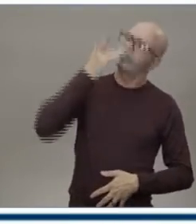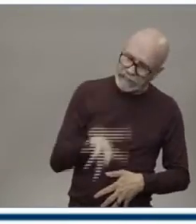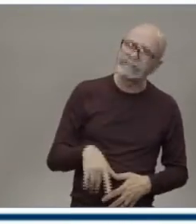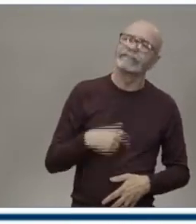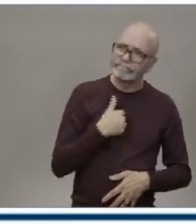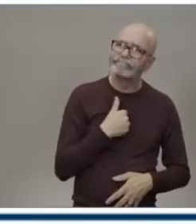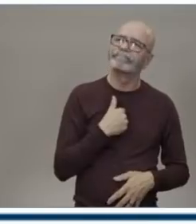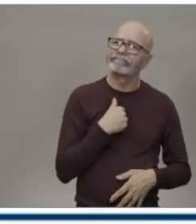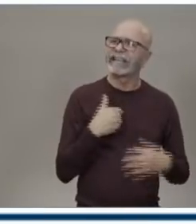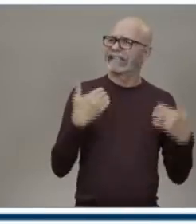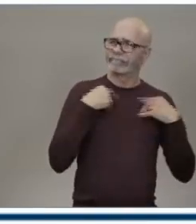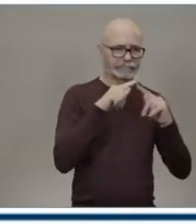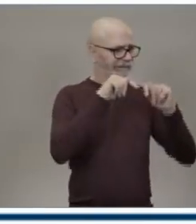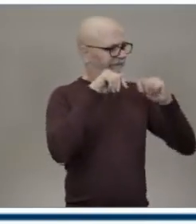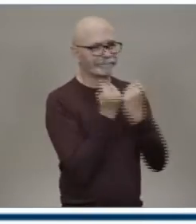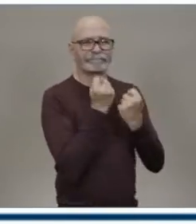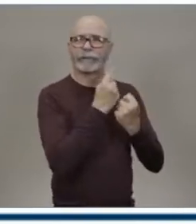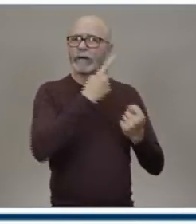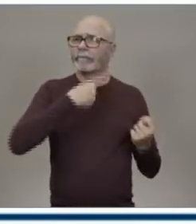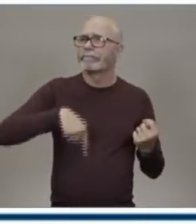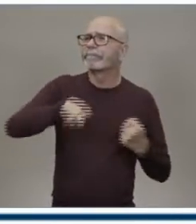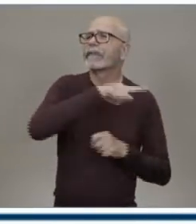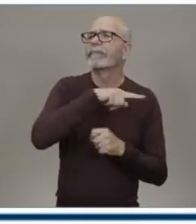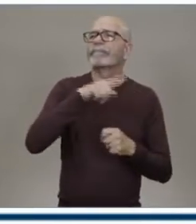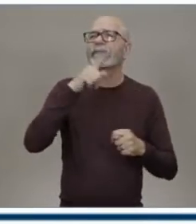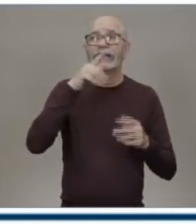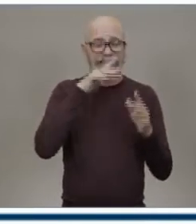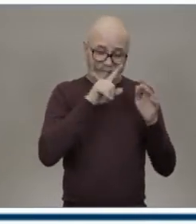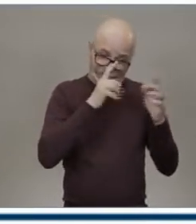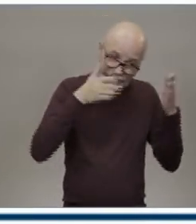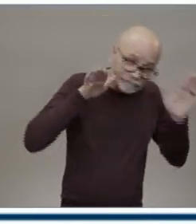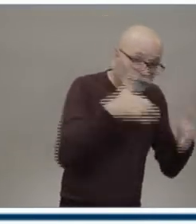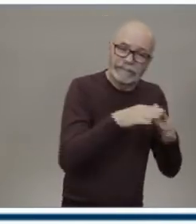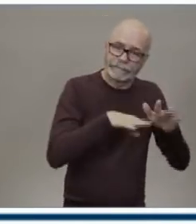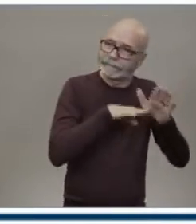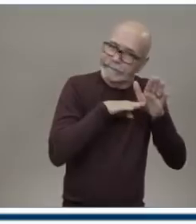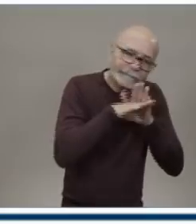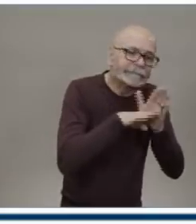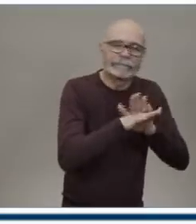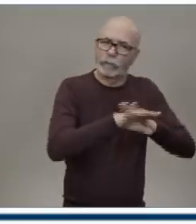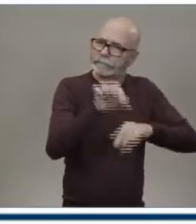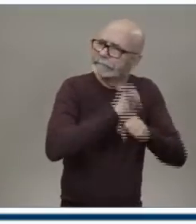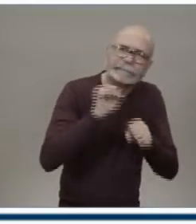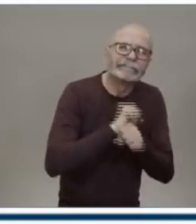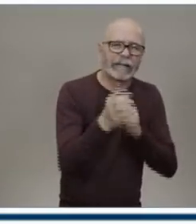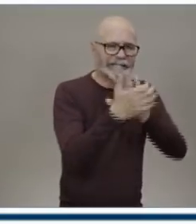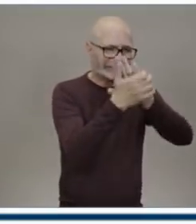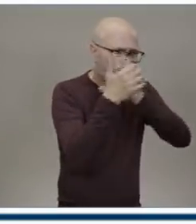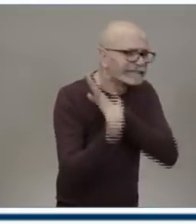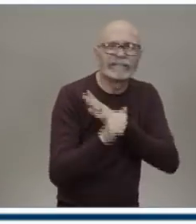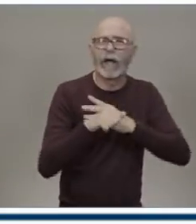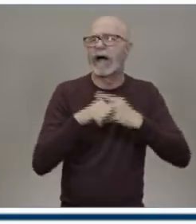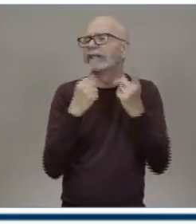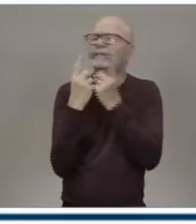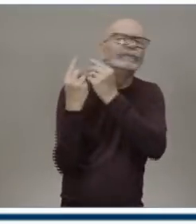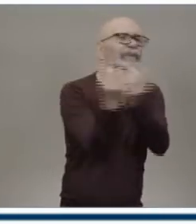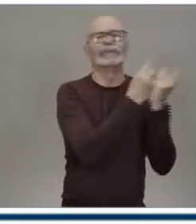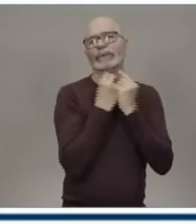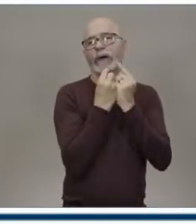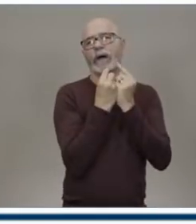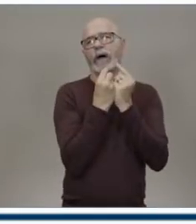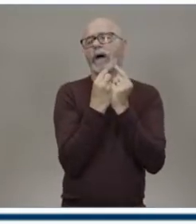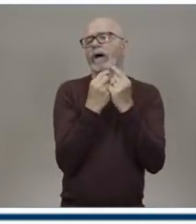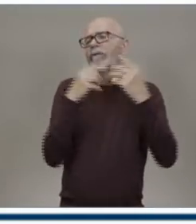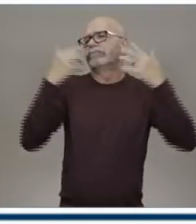a team that's very dedicated, very skilled. I have lots of colleagues across the healthcare system who are all very skilled at their